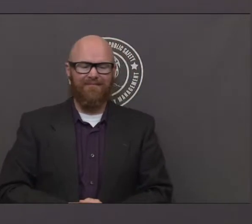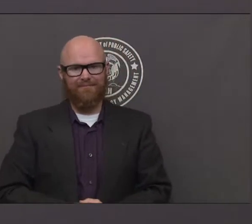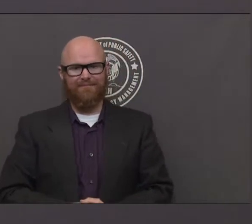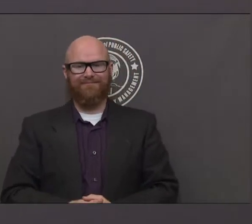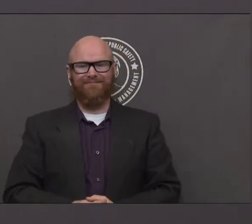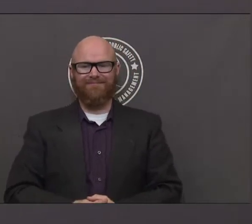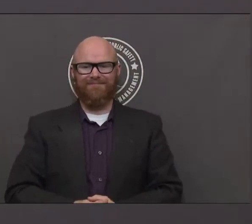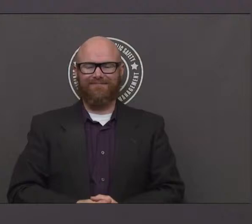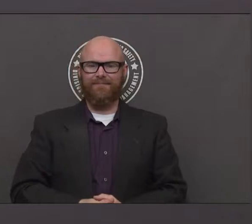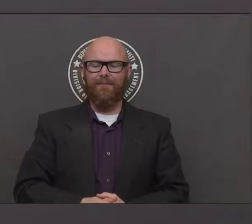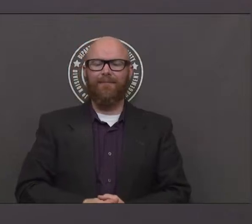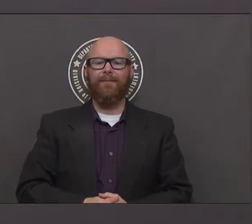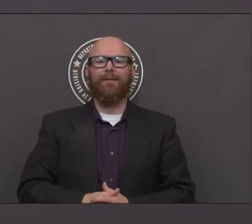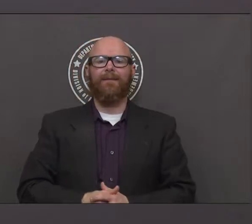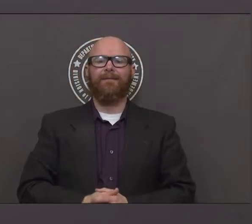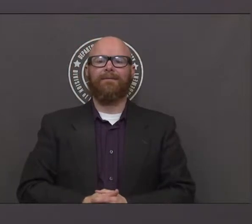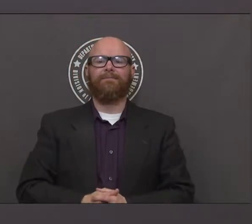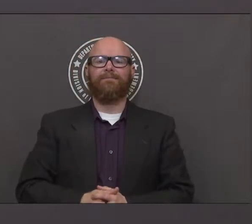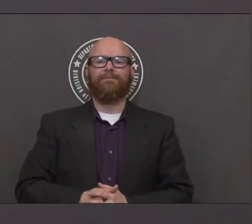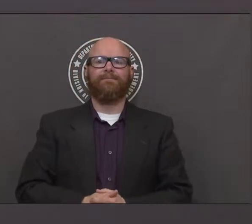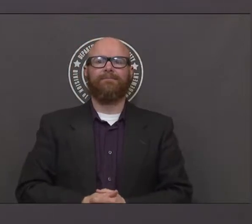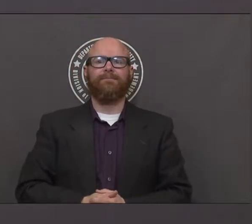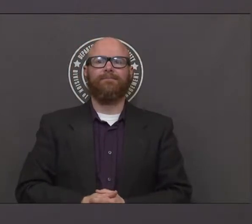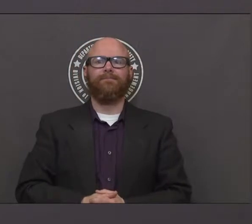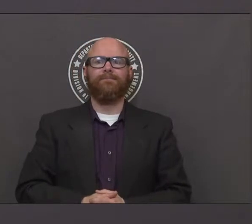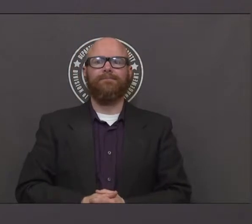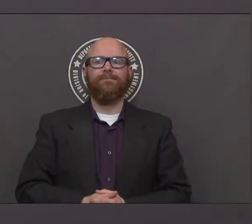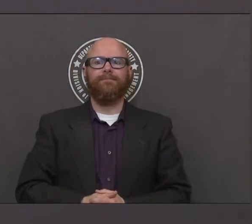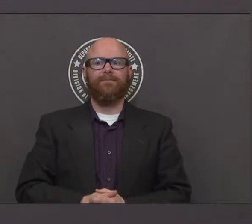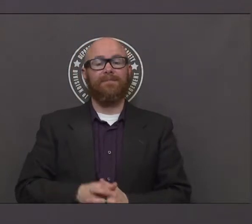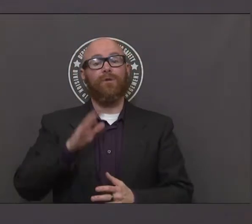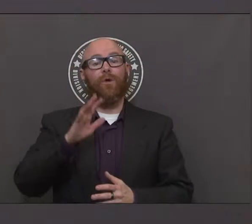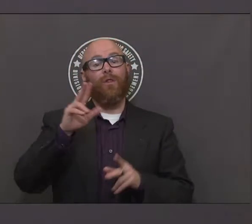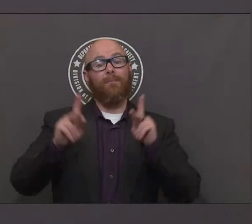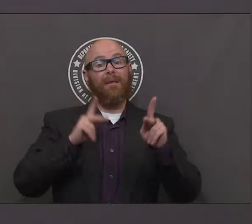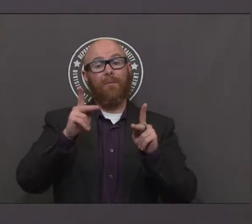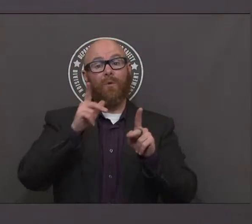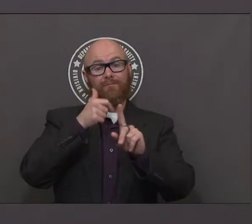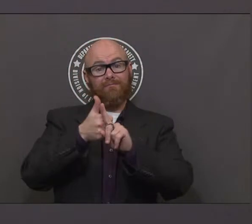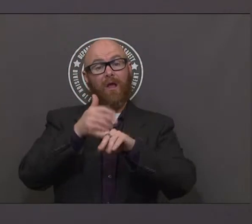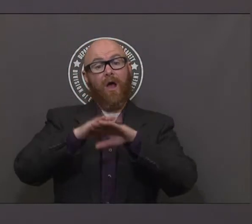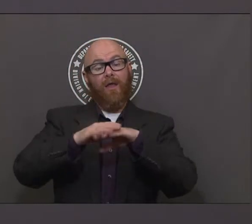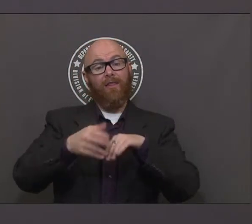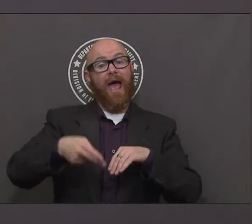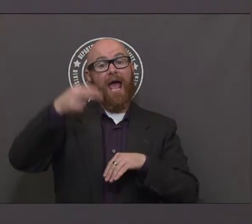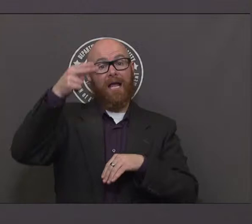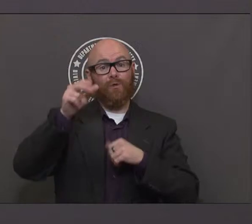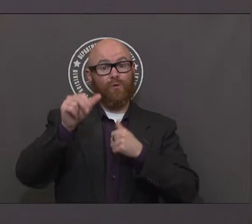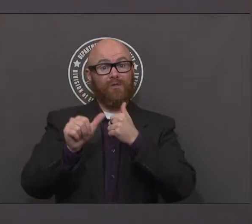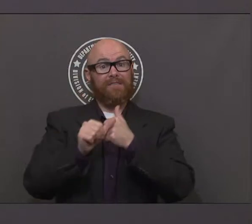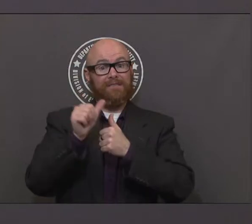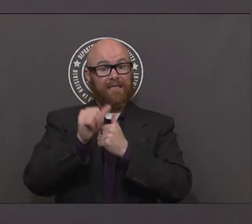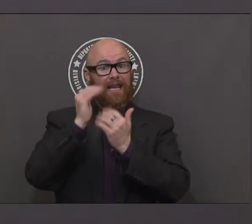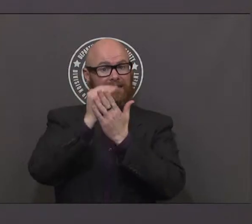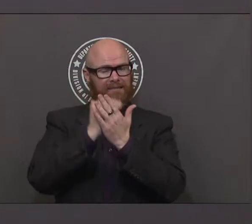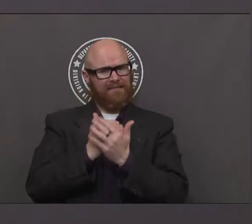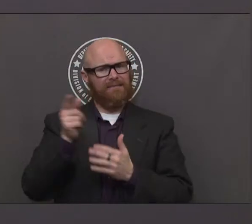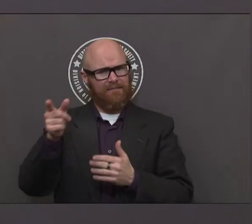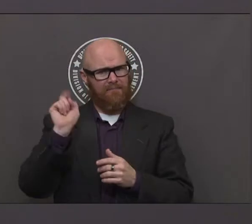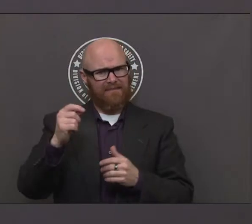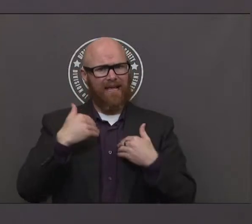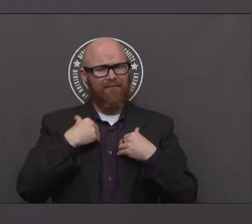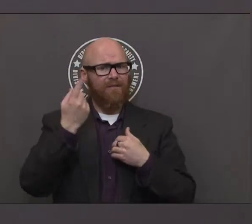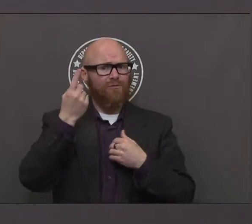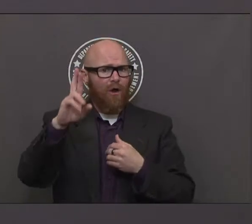Hey, Dr. Dunn, this is Michael Locklear with 2 News. People on that high risk list, will they have to have a doctor's note or anything